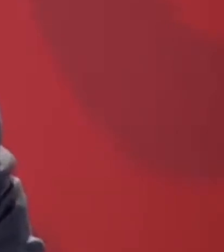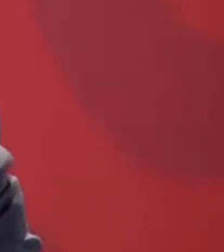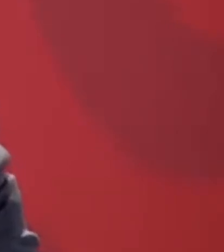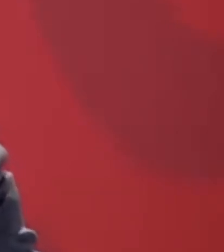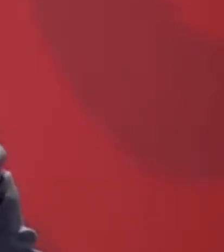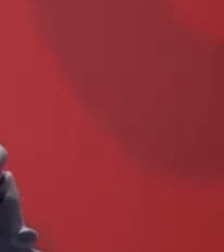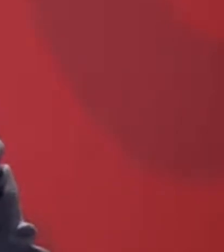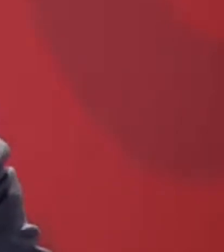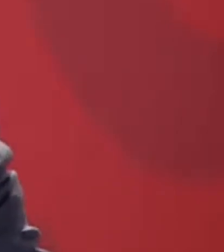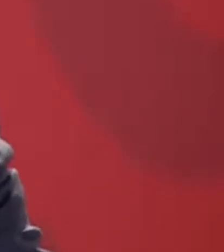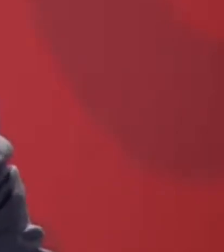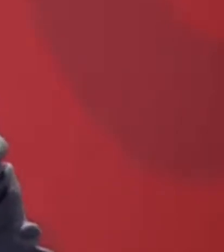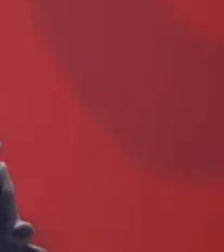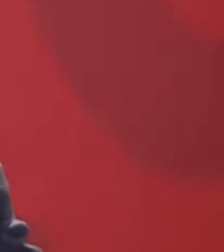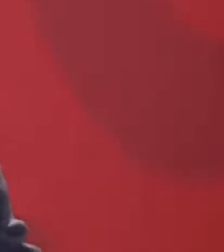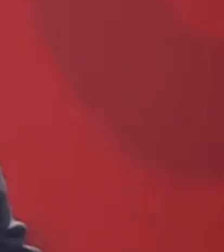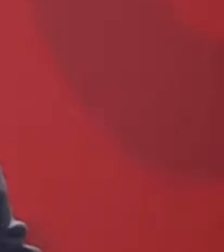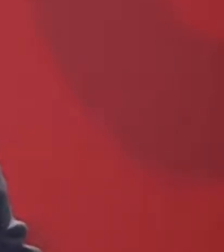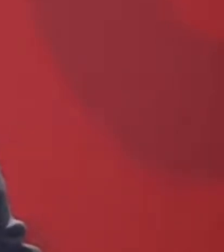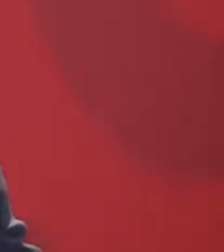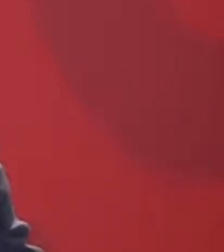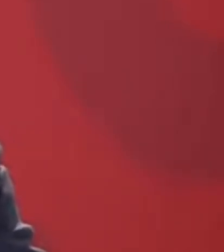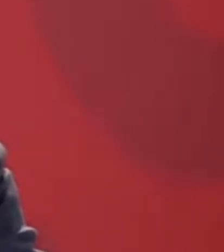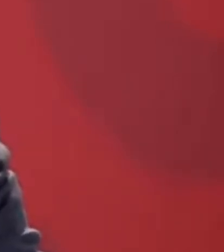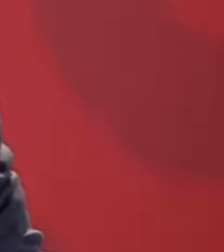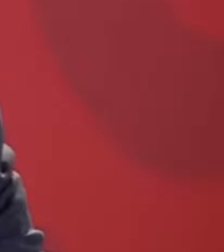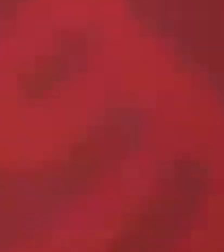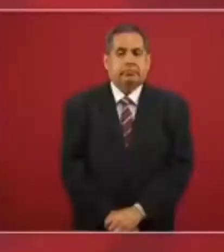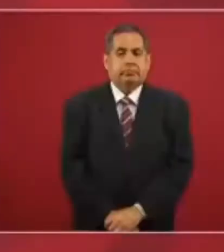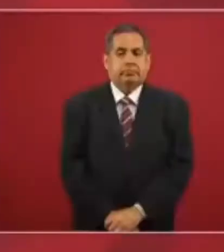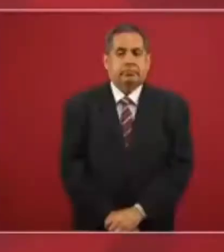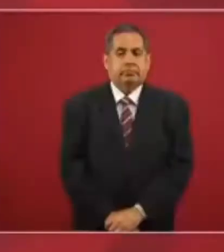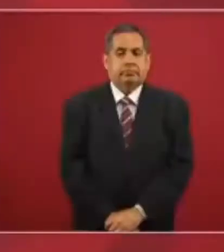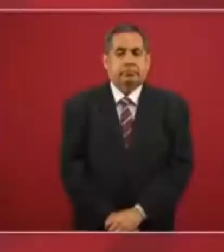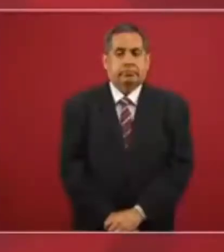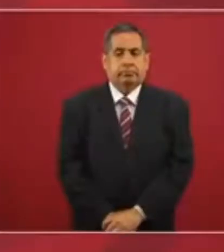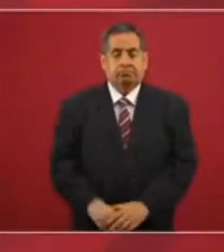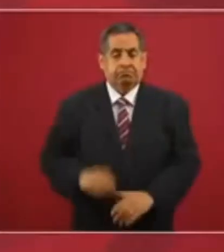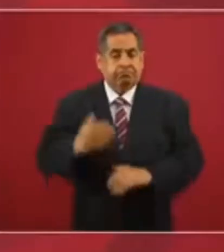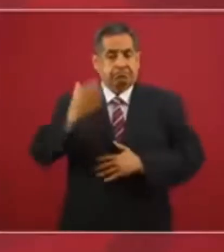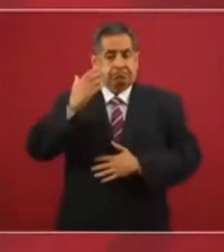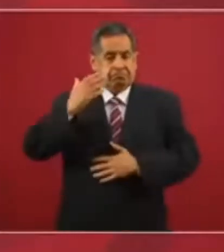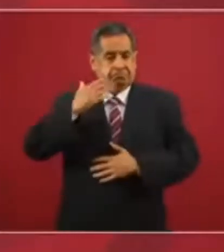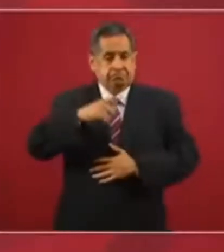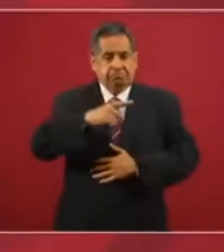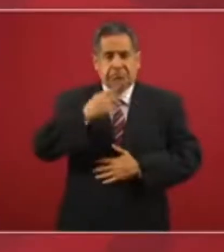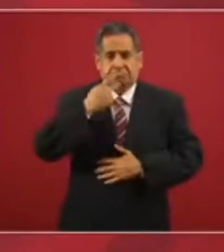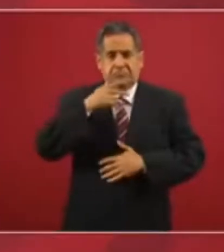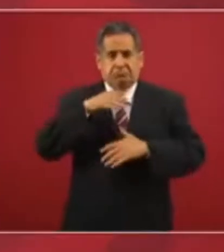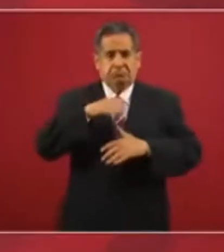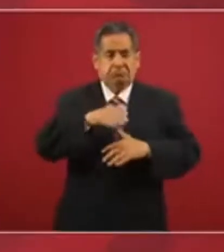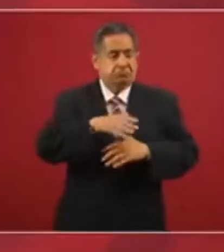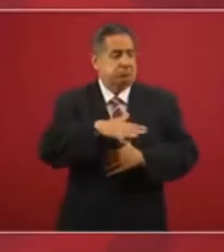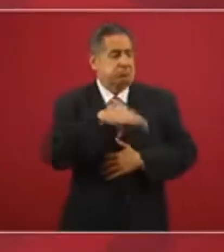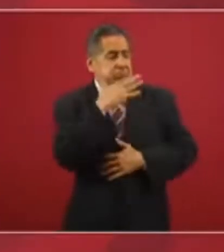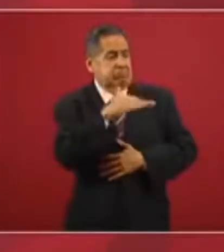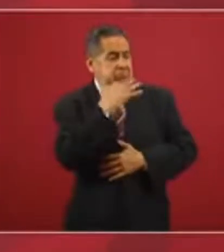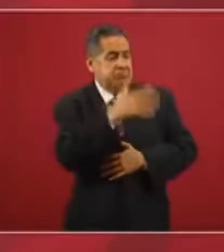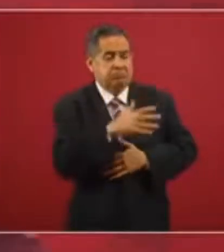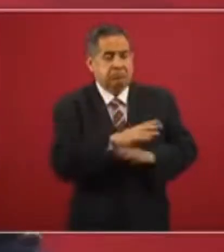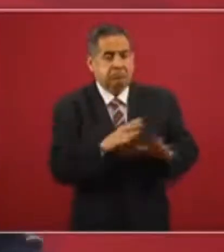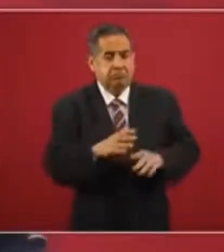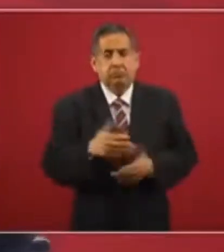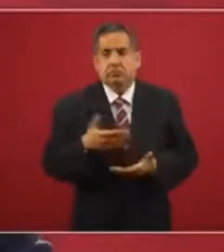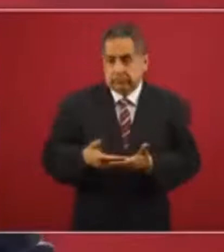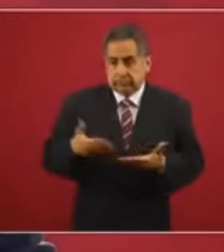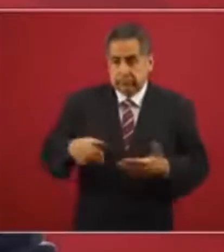hablaba de corrupción. Y es el principal Discussions. problema de México. They Y ahora, they said it was qué a bien problem que of todos Mexico, los días but it's se good